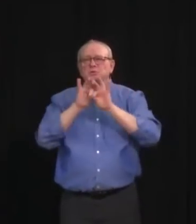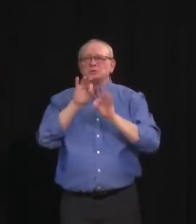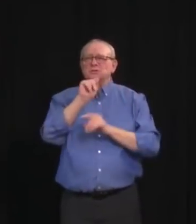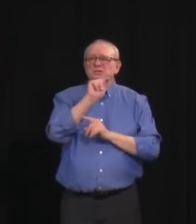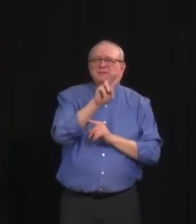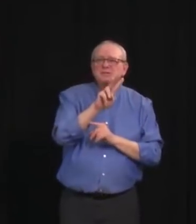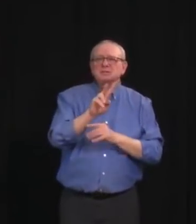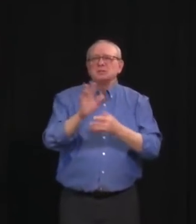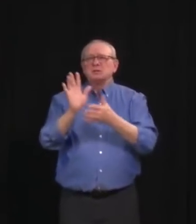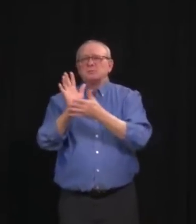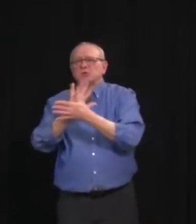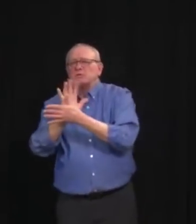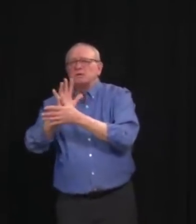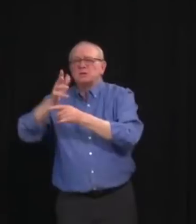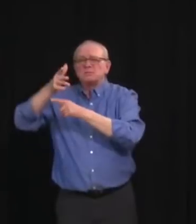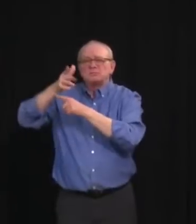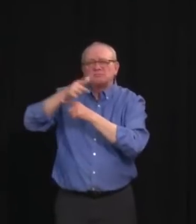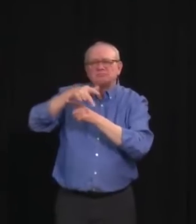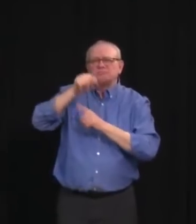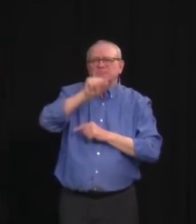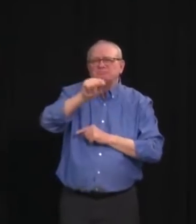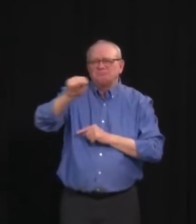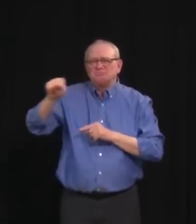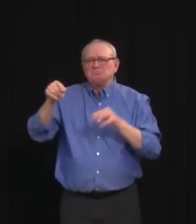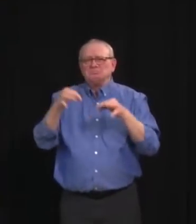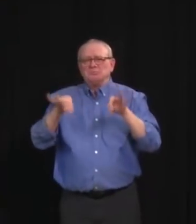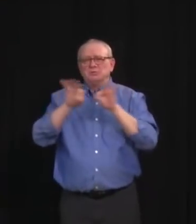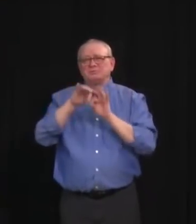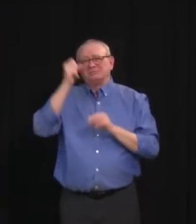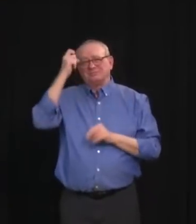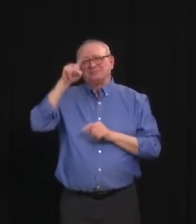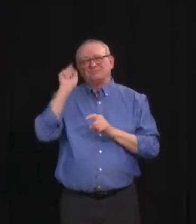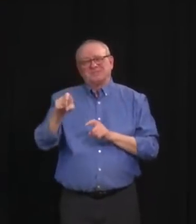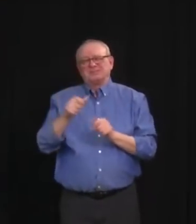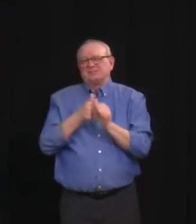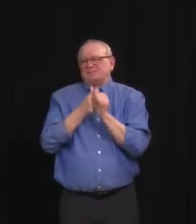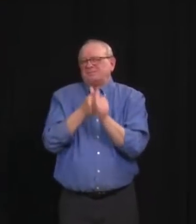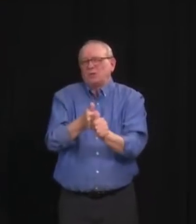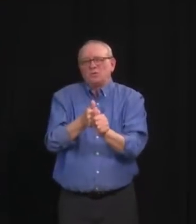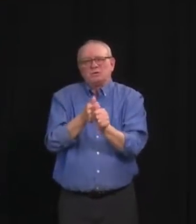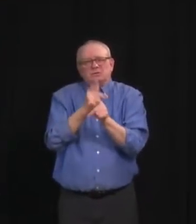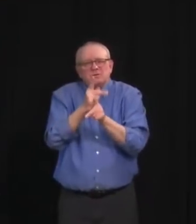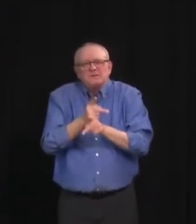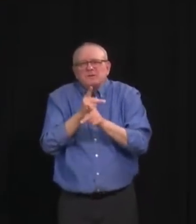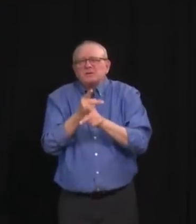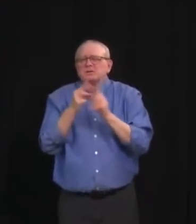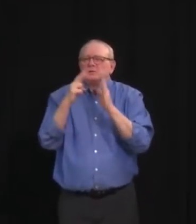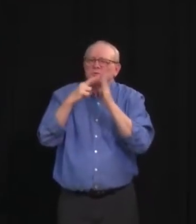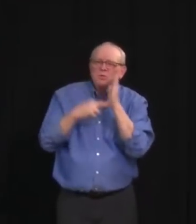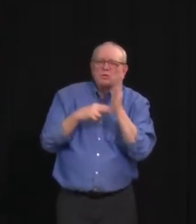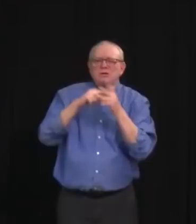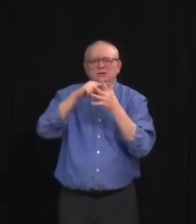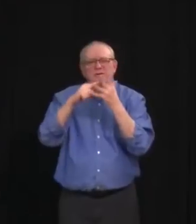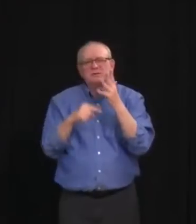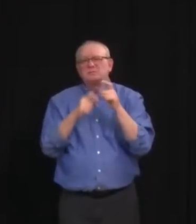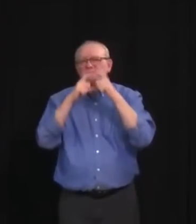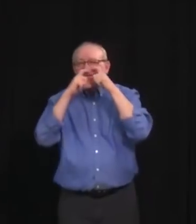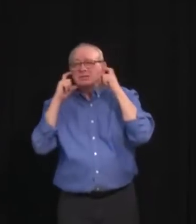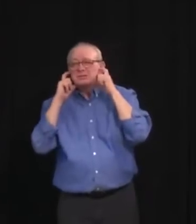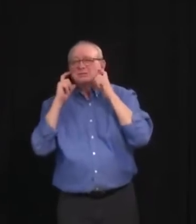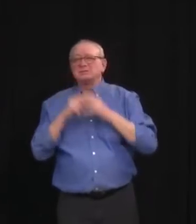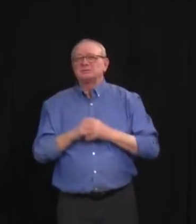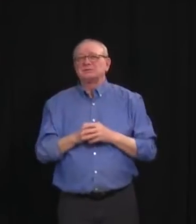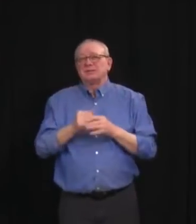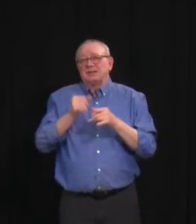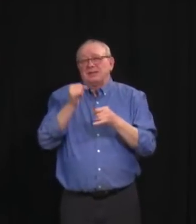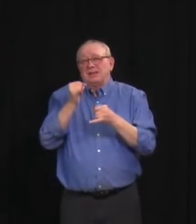transmission. And finally, banquet halls, community halls, conference centers, and hotels. They can